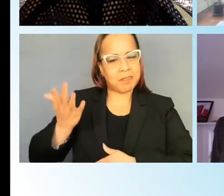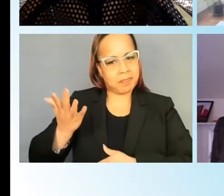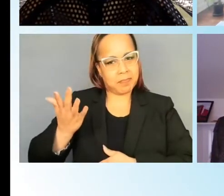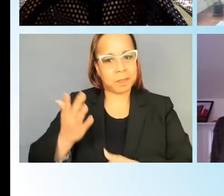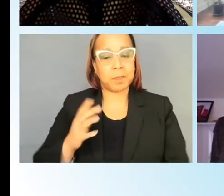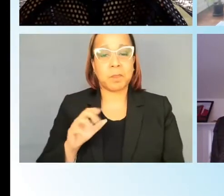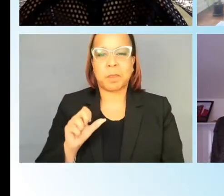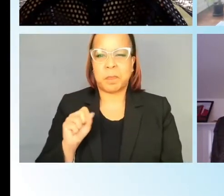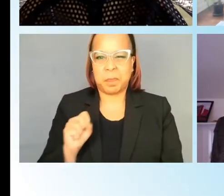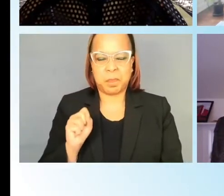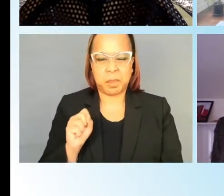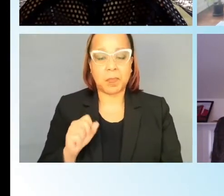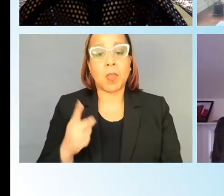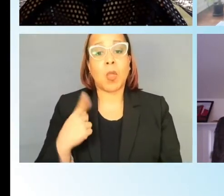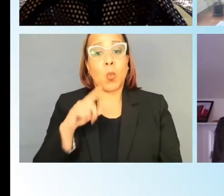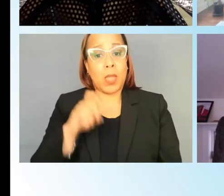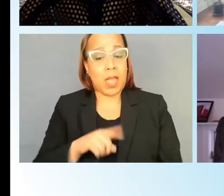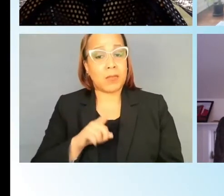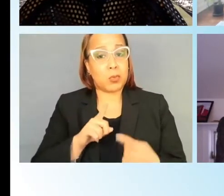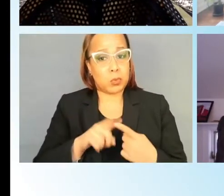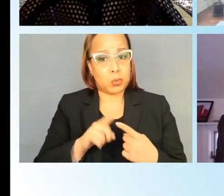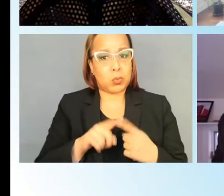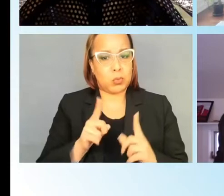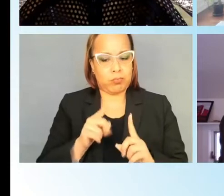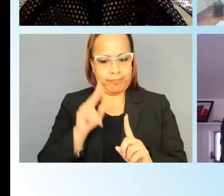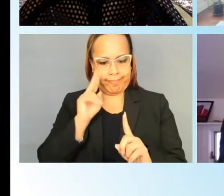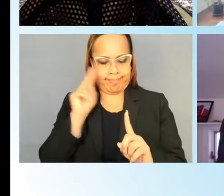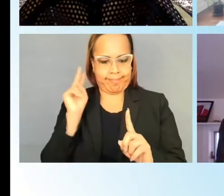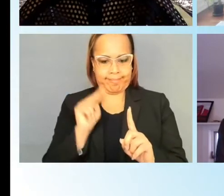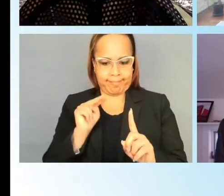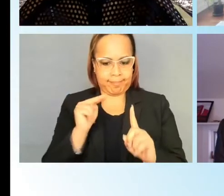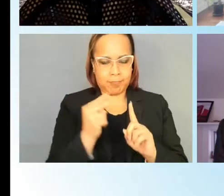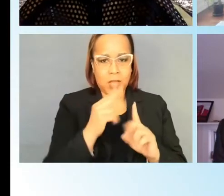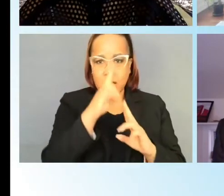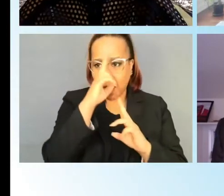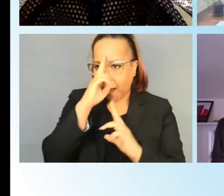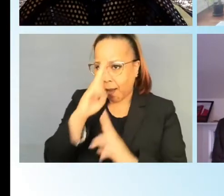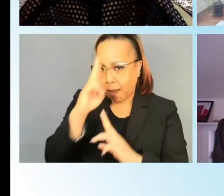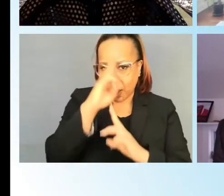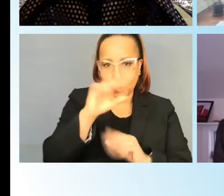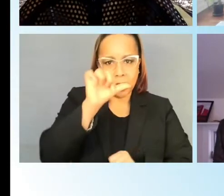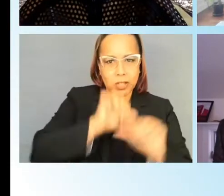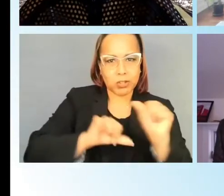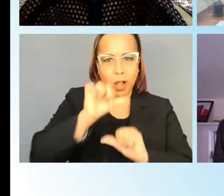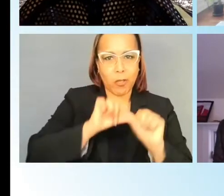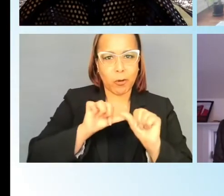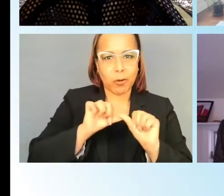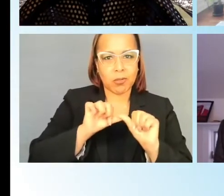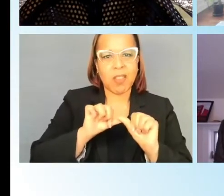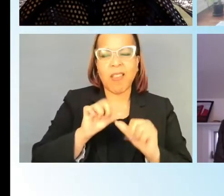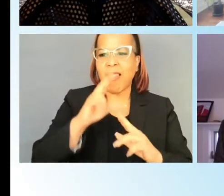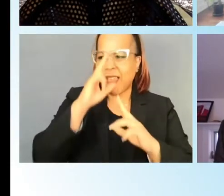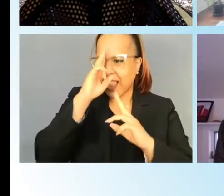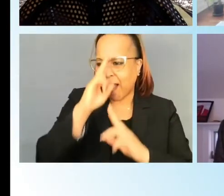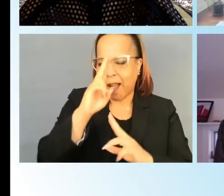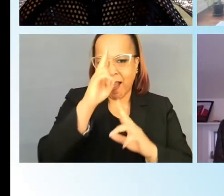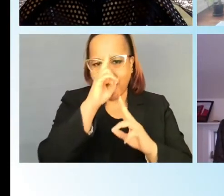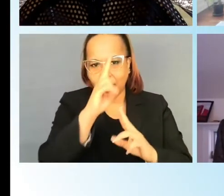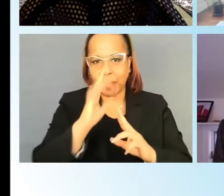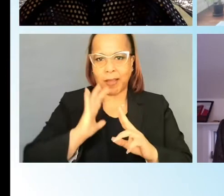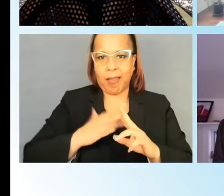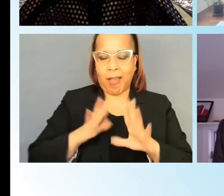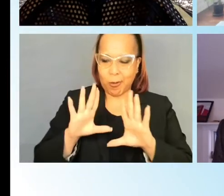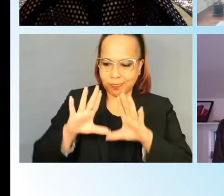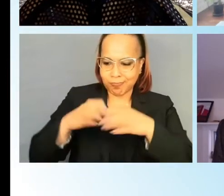I think we have to come at a lens of honoring each other and honoring, you know, honoring our collective experience